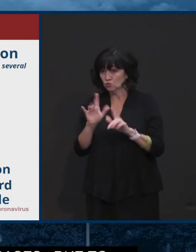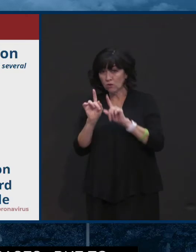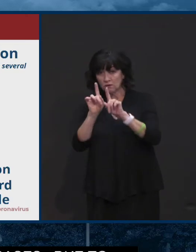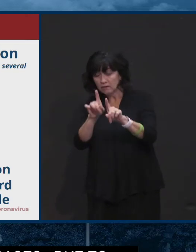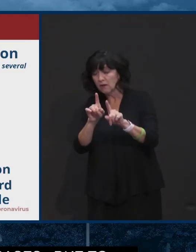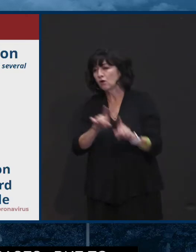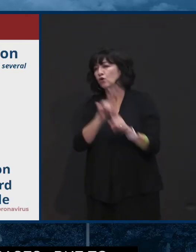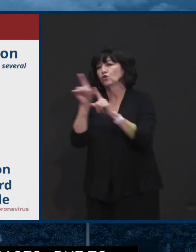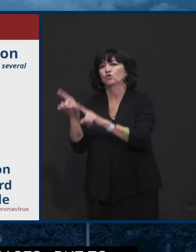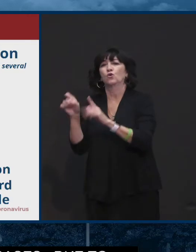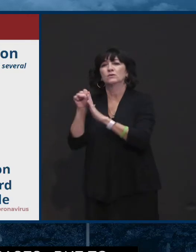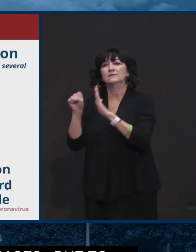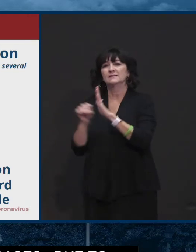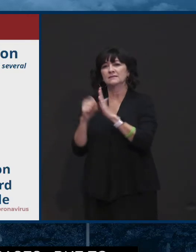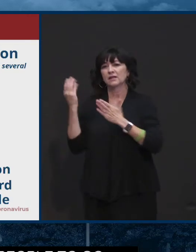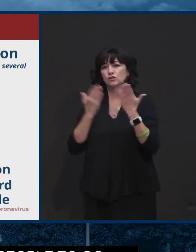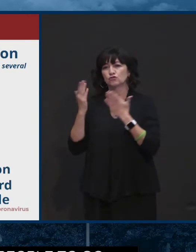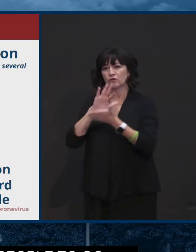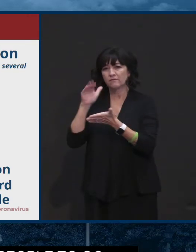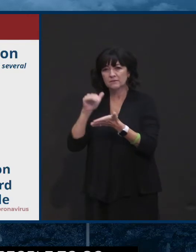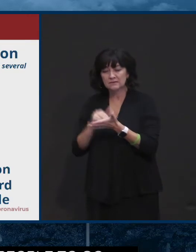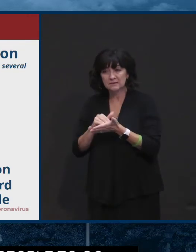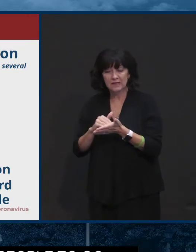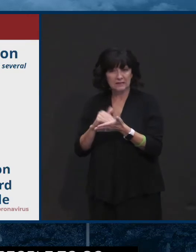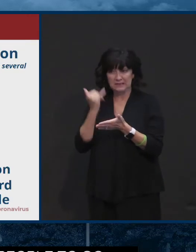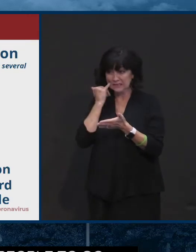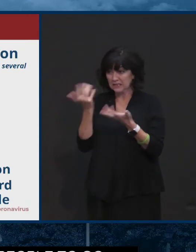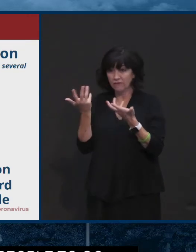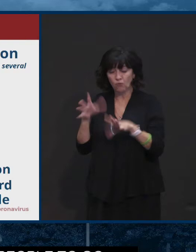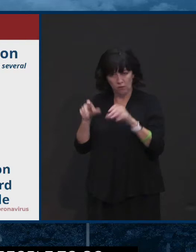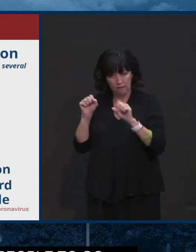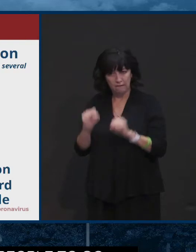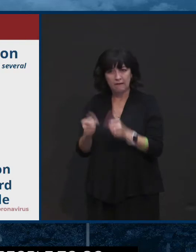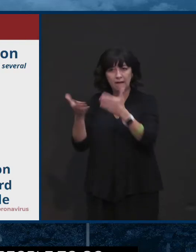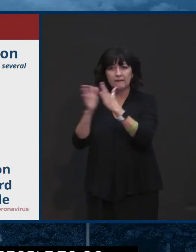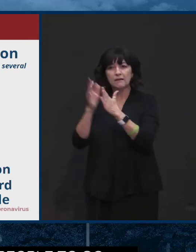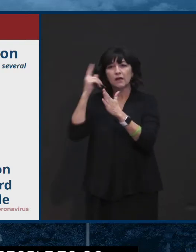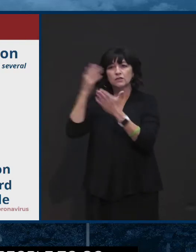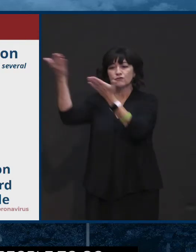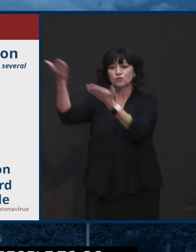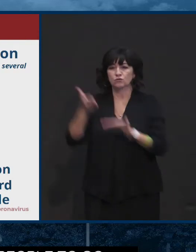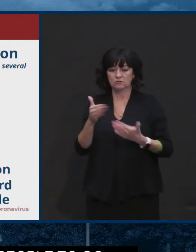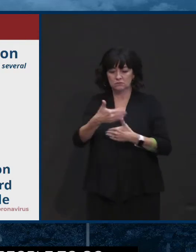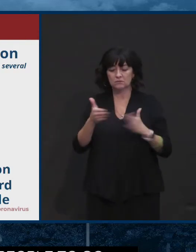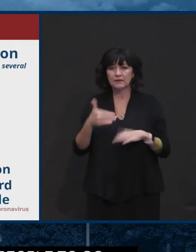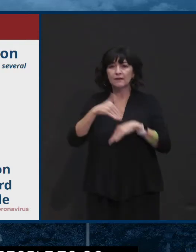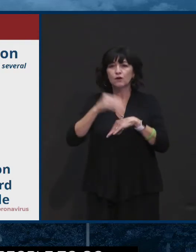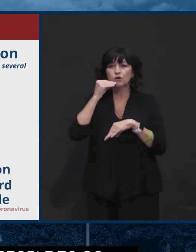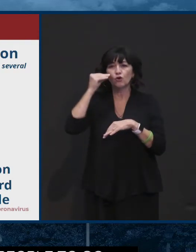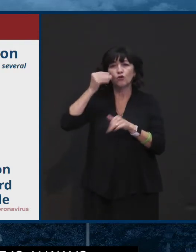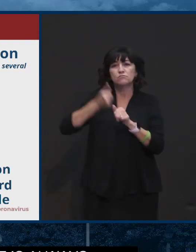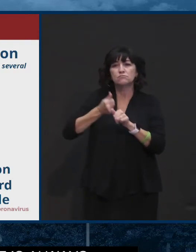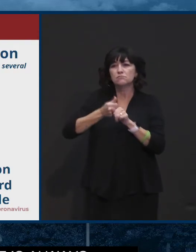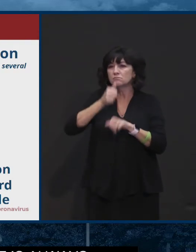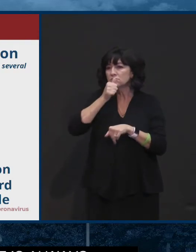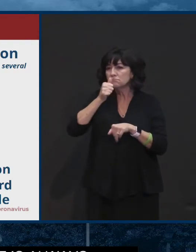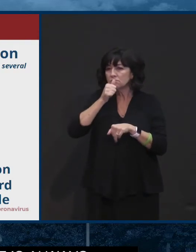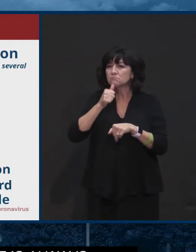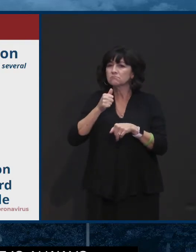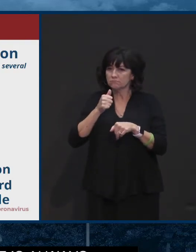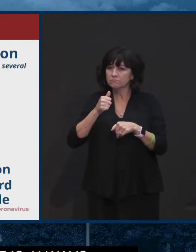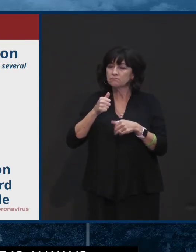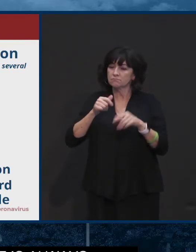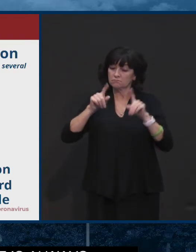there's always the option of the Vault Medical at-home testing that's really easy and convenient to do. So again, I strongly